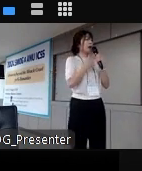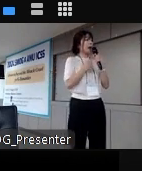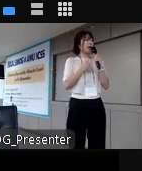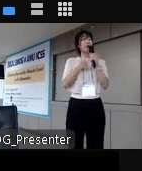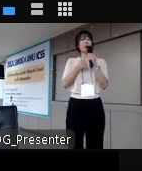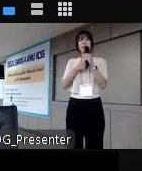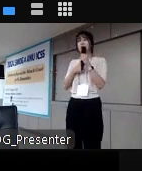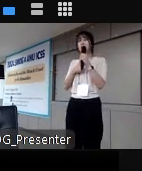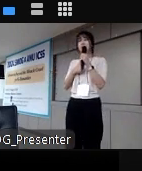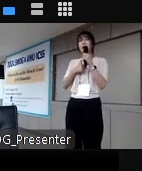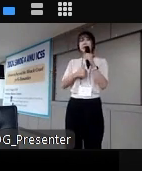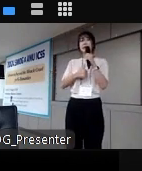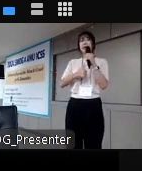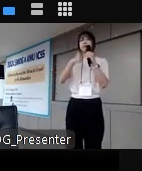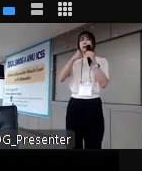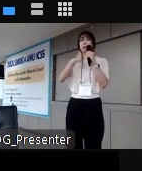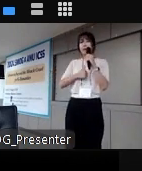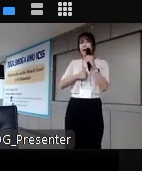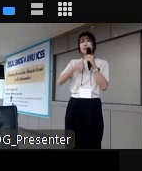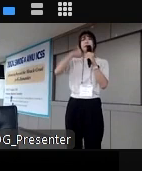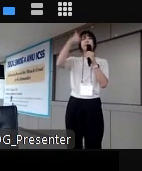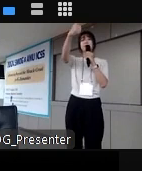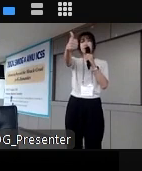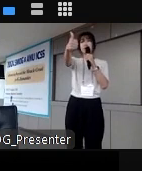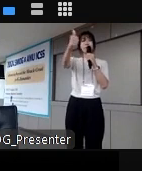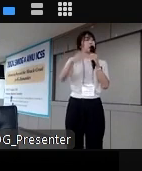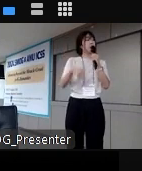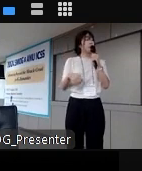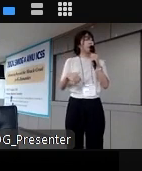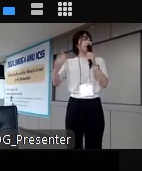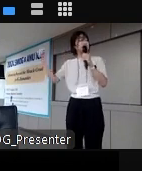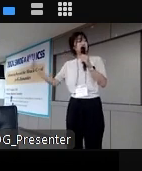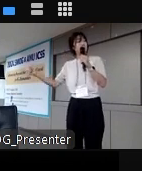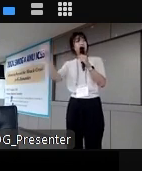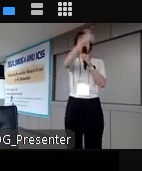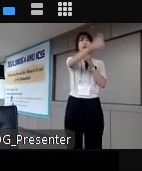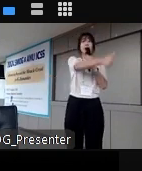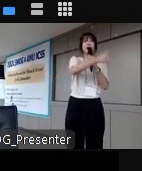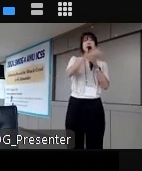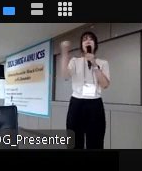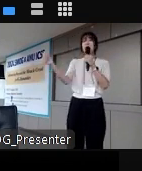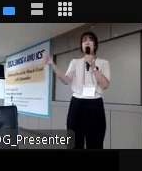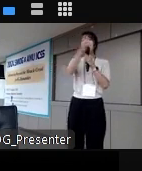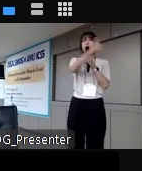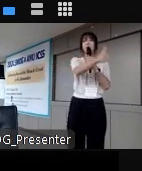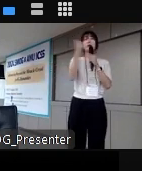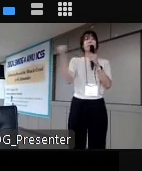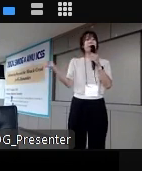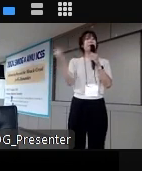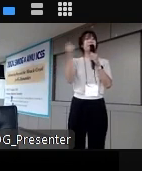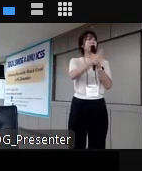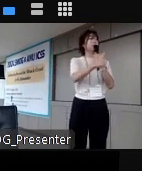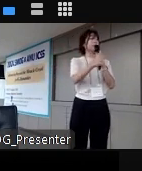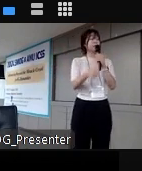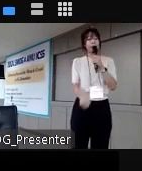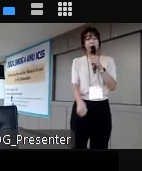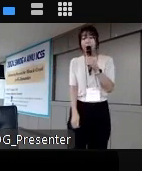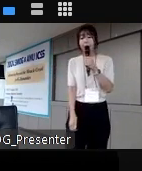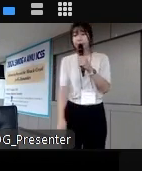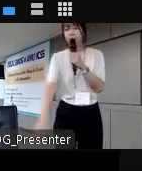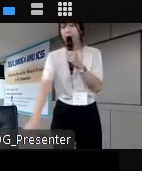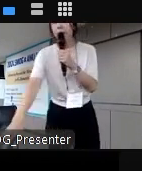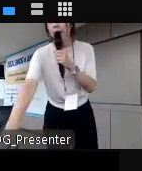if I am helping you, I would sign it from myself to you. If she is helping her, then I could also modify the verbs that